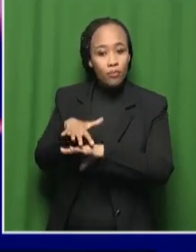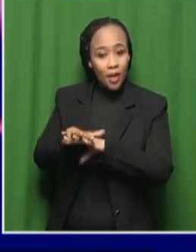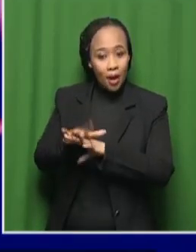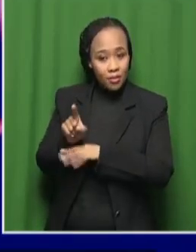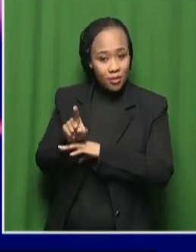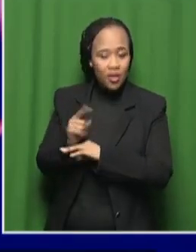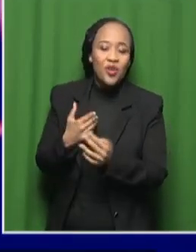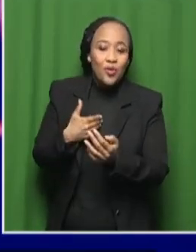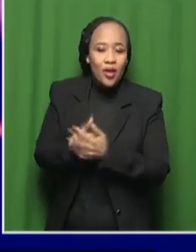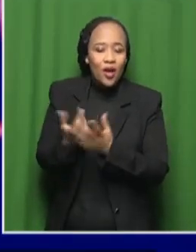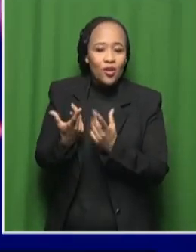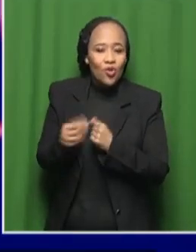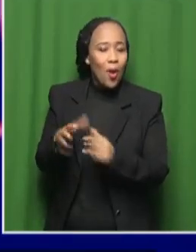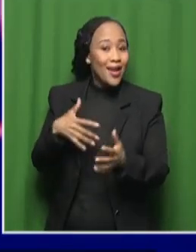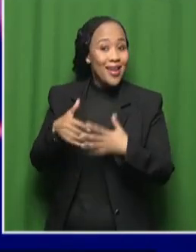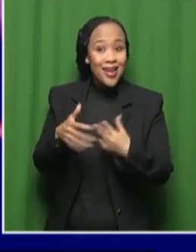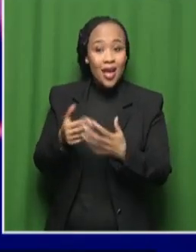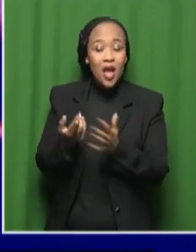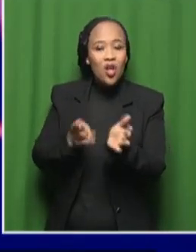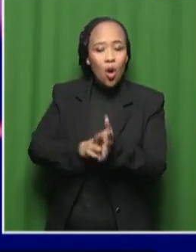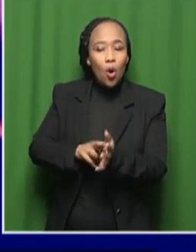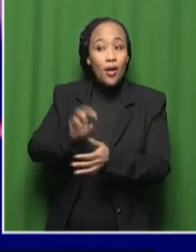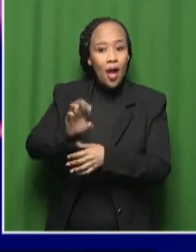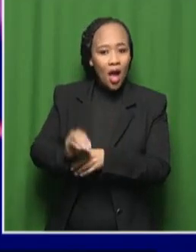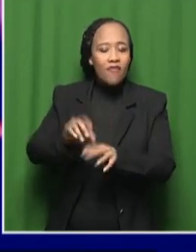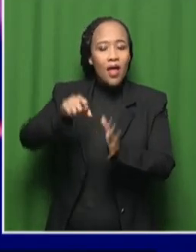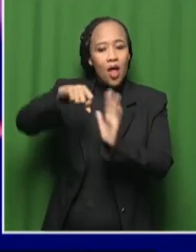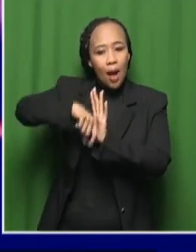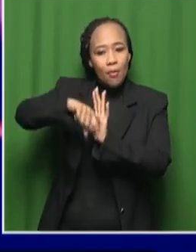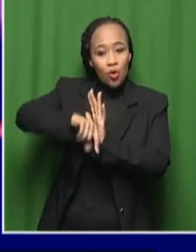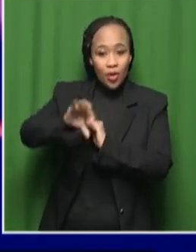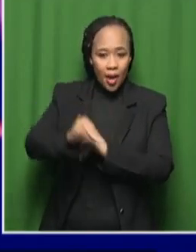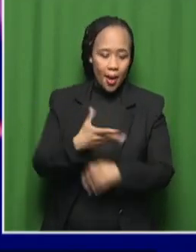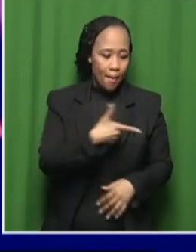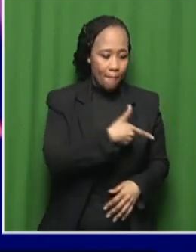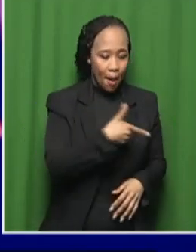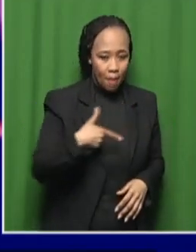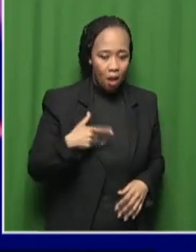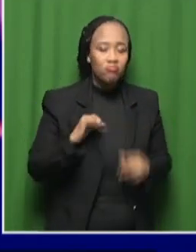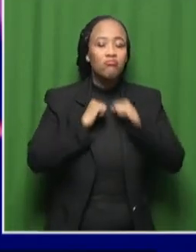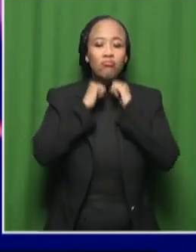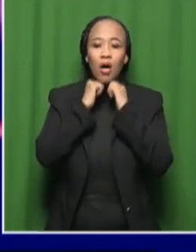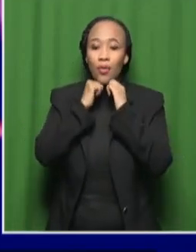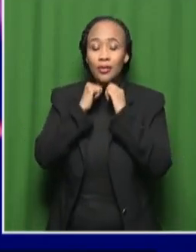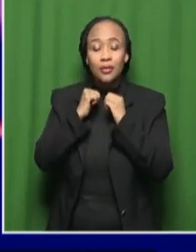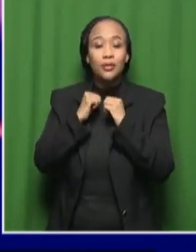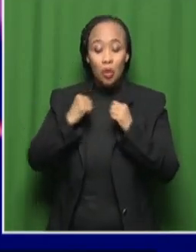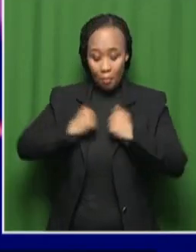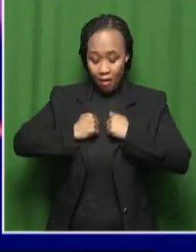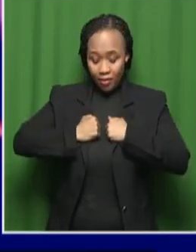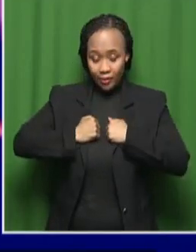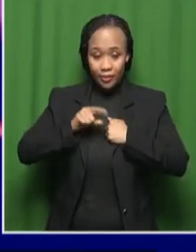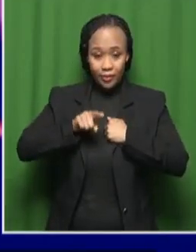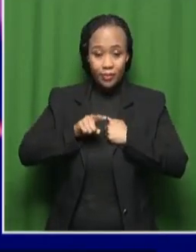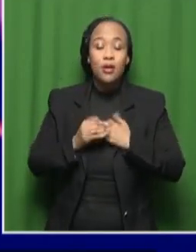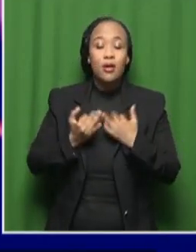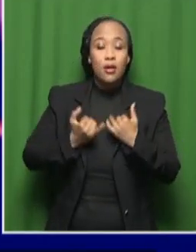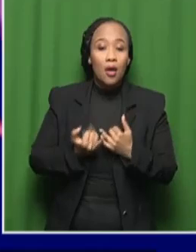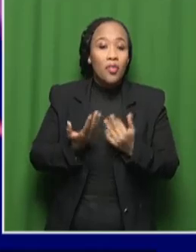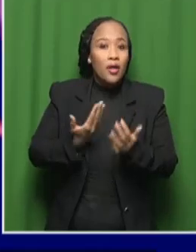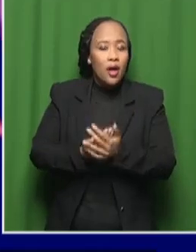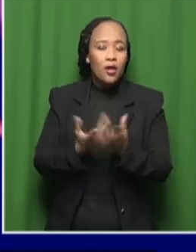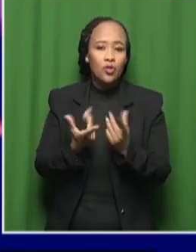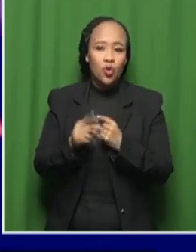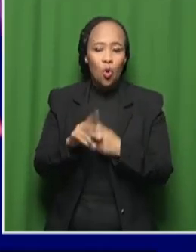vault, upload any records you may have, and particularly when we talk about moms and parents, often in the cupboard, in a file, very neat, is going to be your